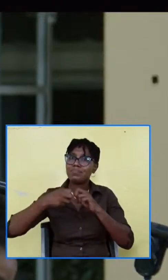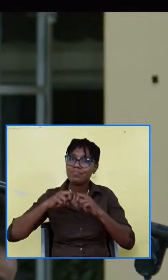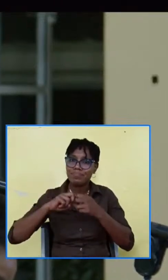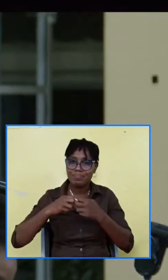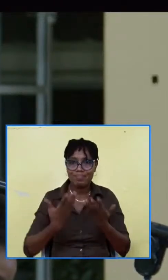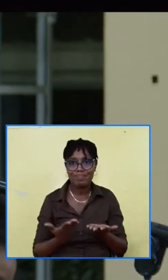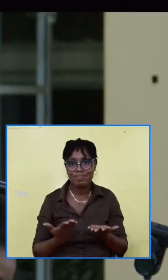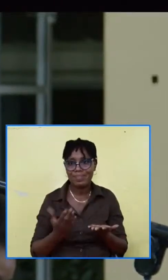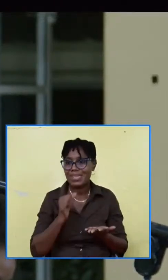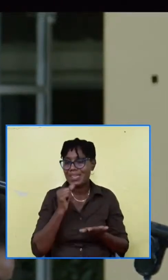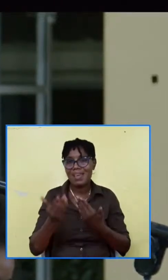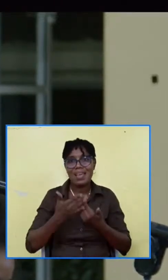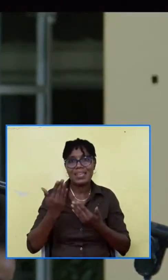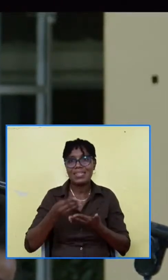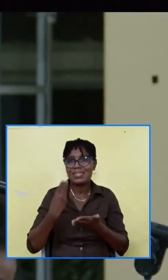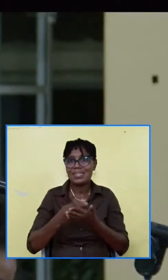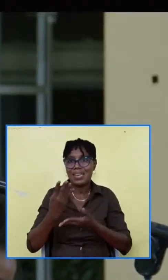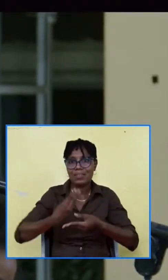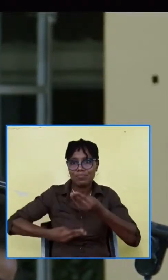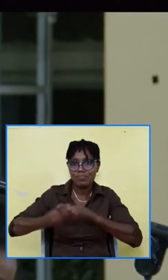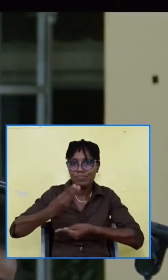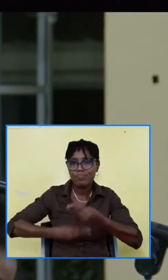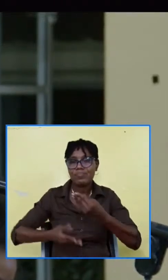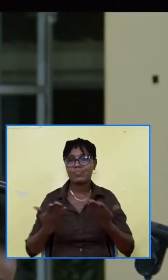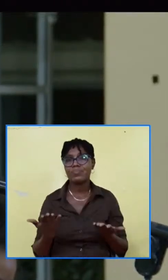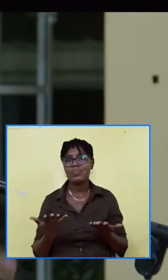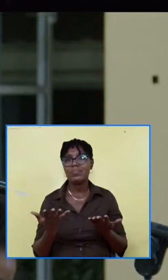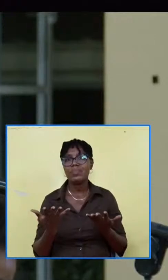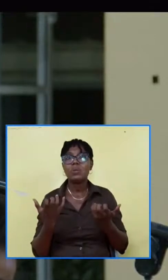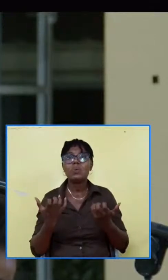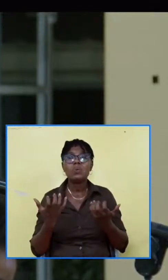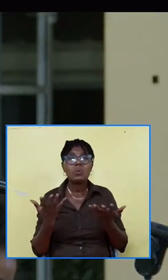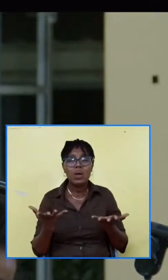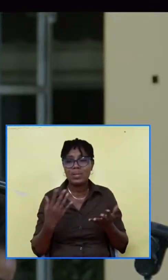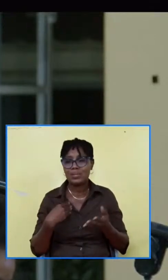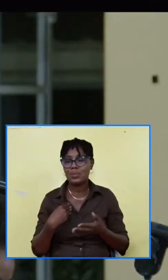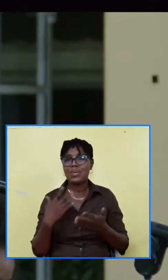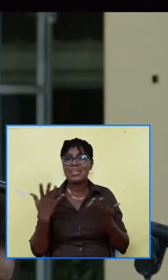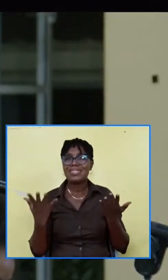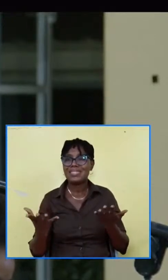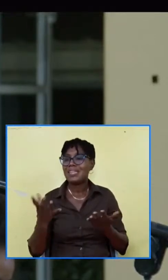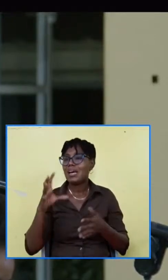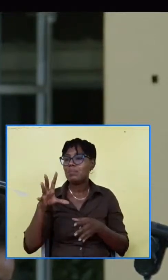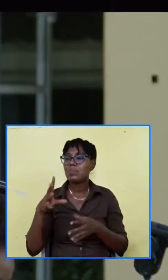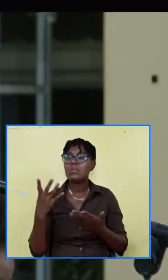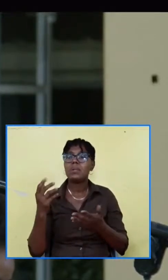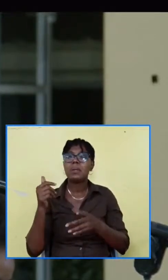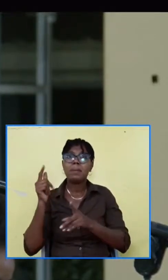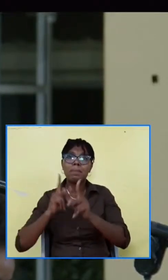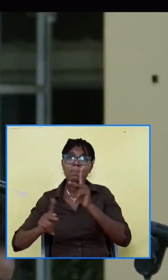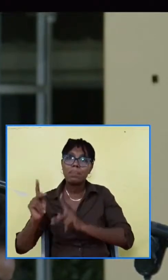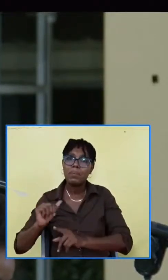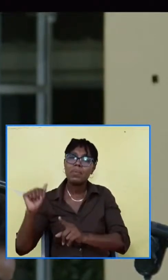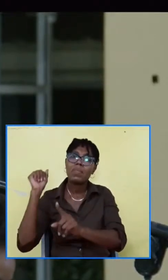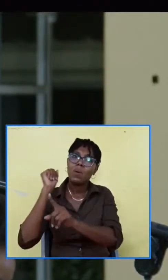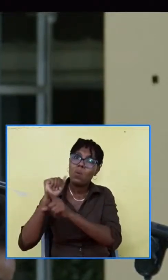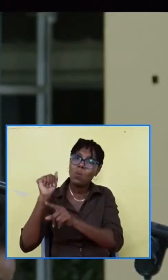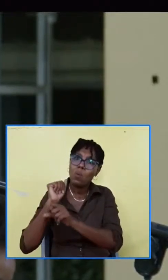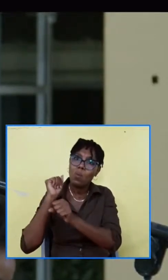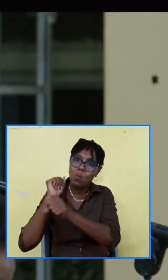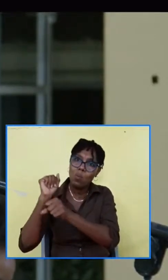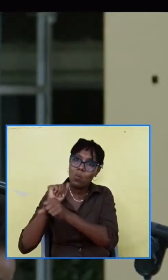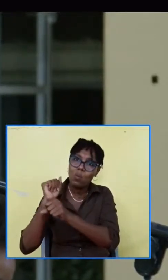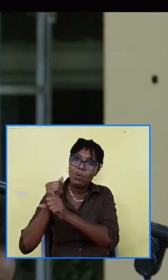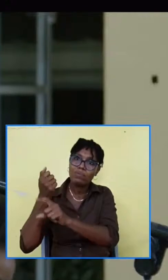What we're going to try to do is to not make the self-employed fit in the mold of wage